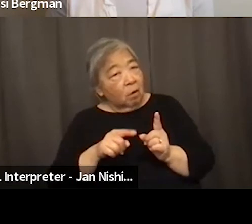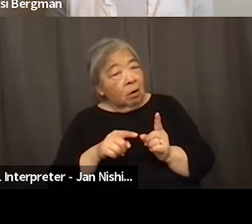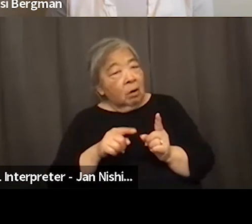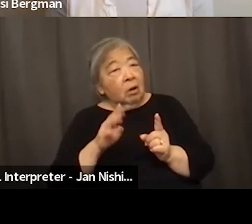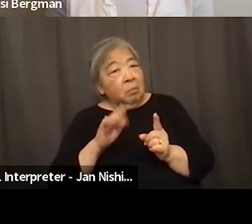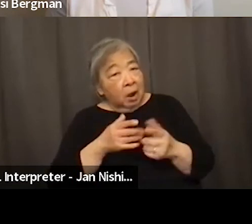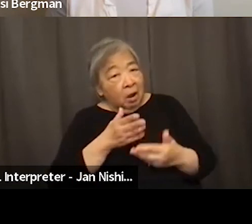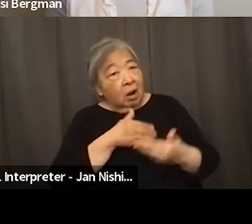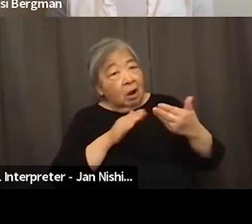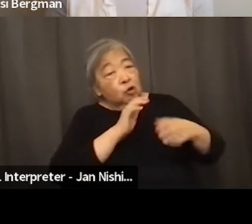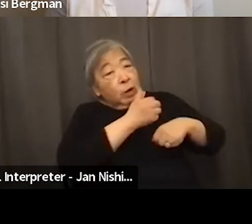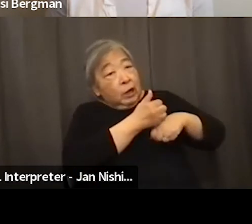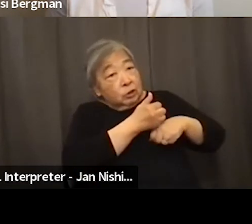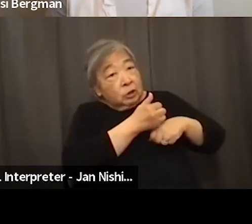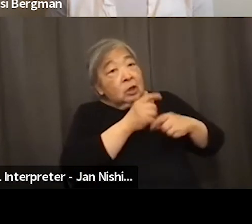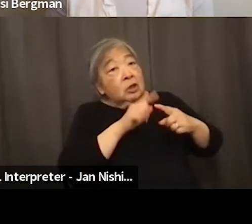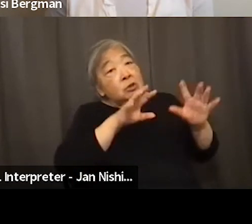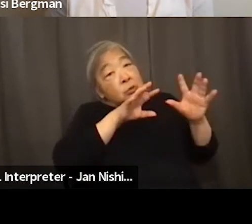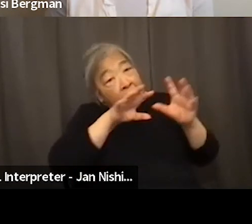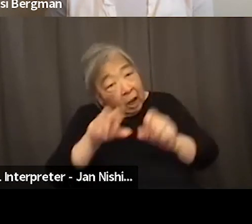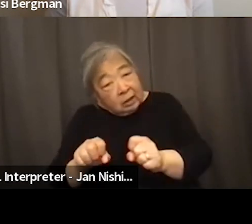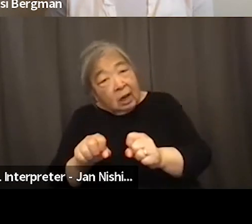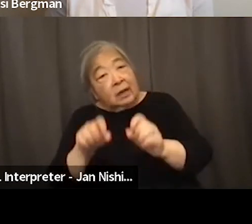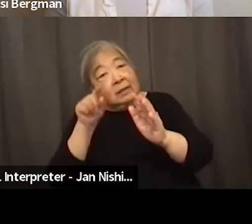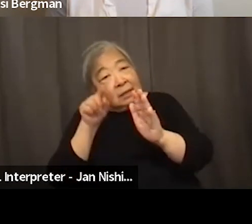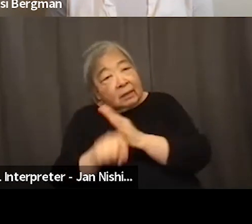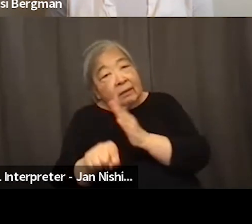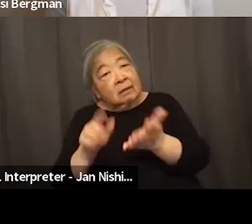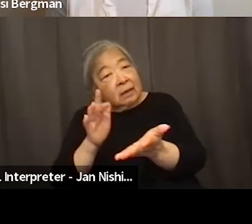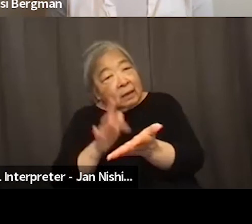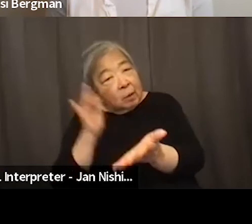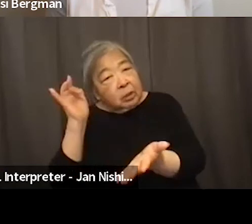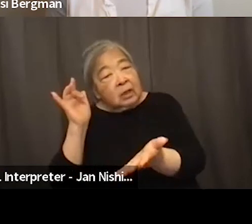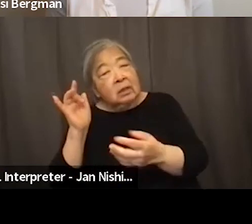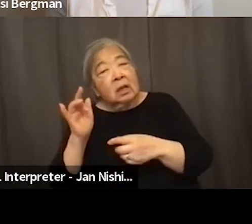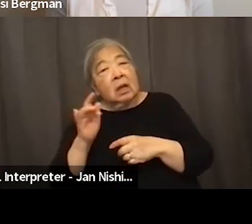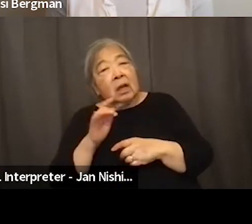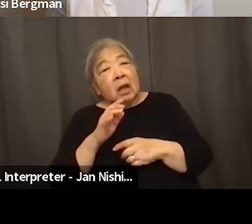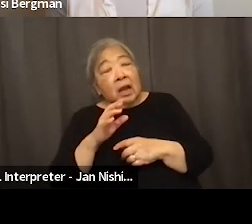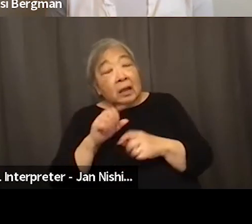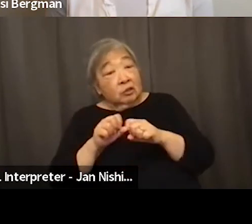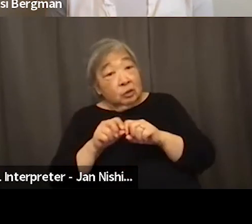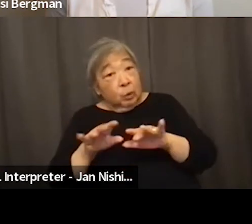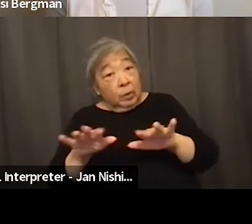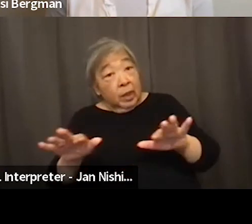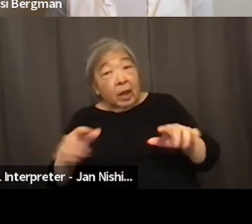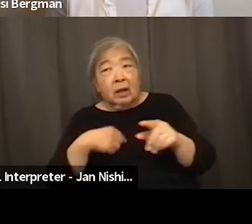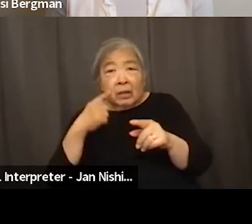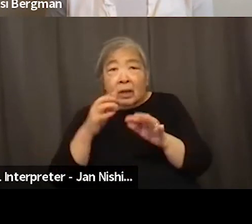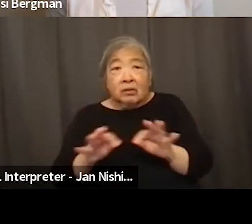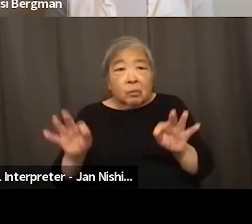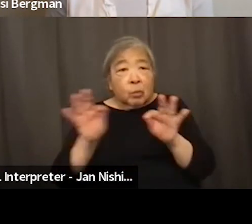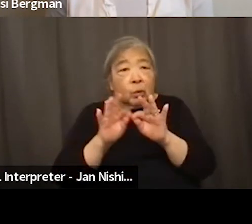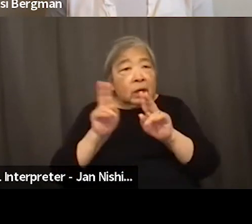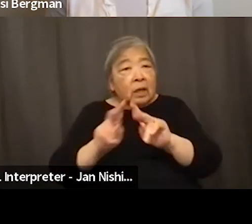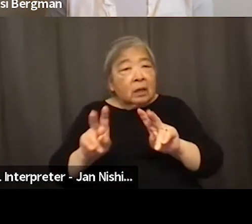literal creation, which is to colonize and kill and capitalize off of. And then to spread that, I think, is really important